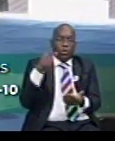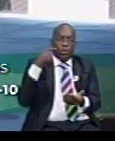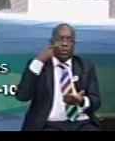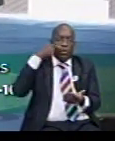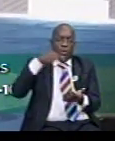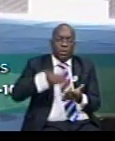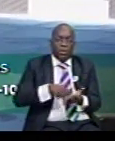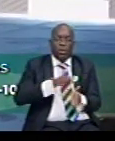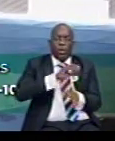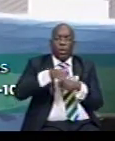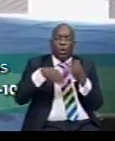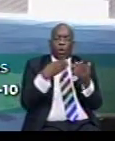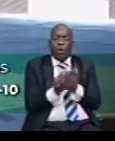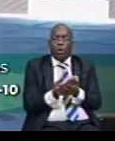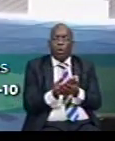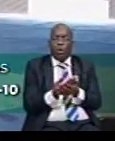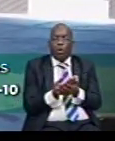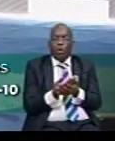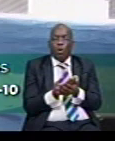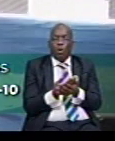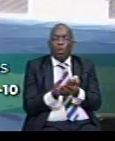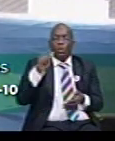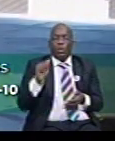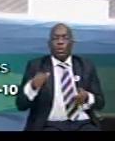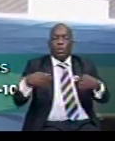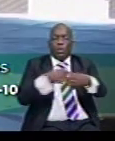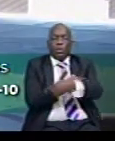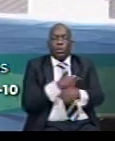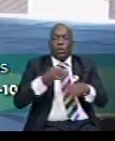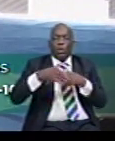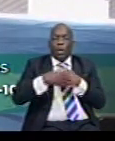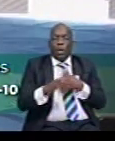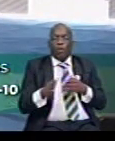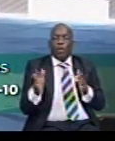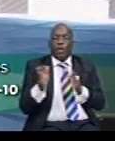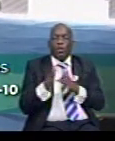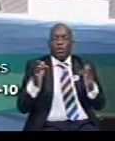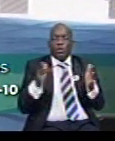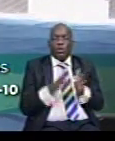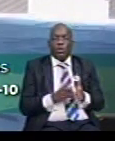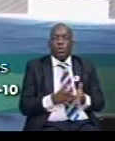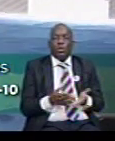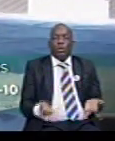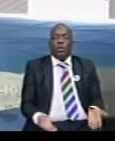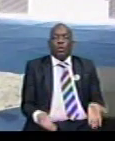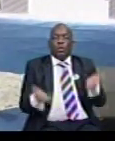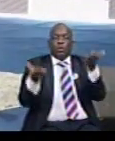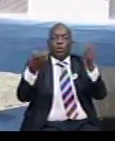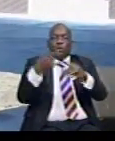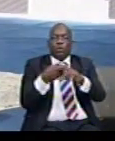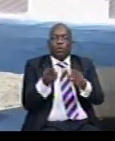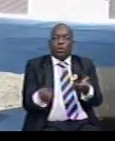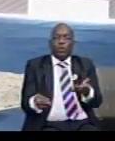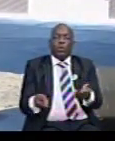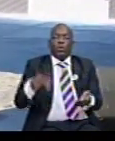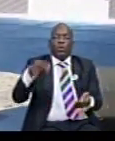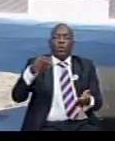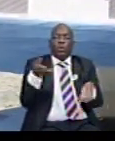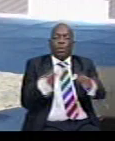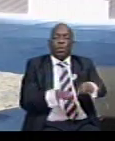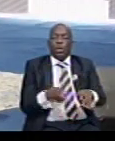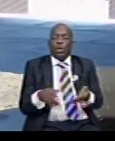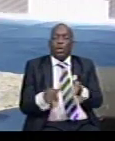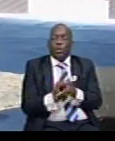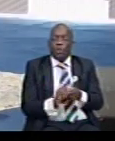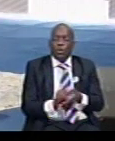All those 10 days after Jesus rose from the dead, and those disciples,